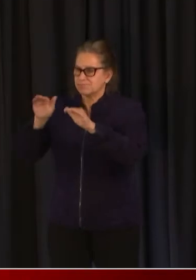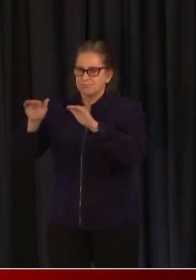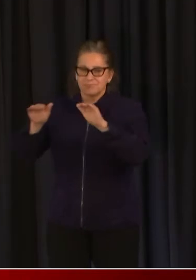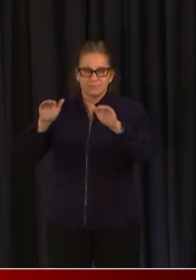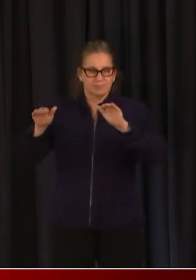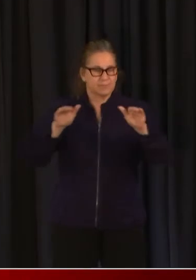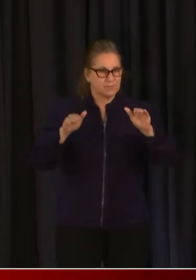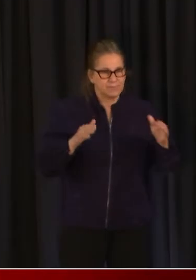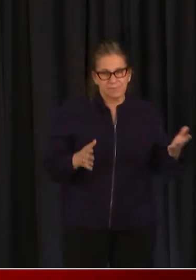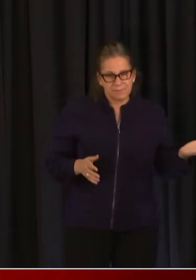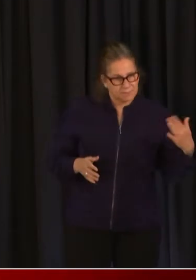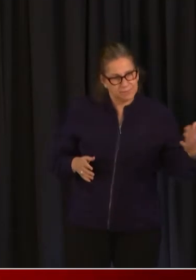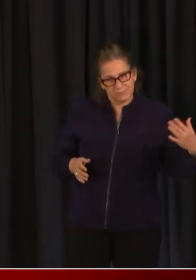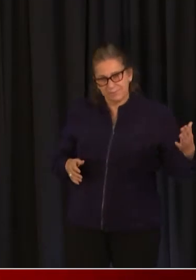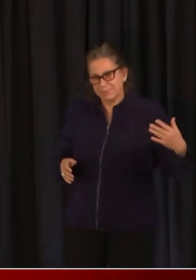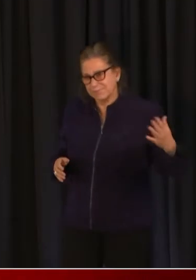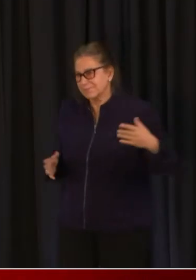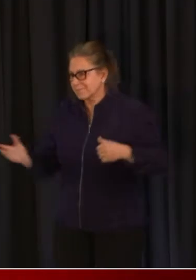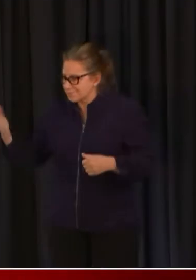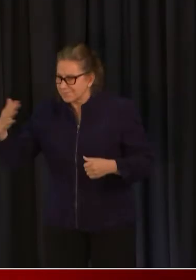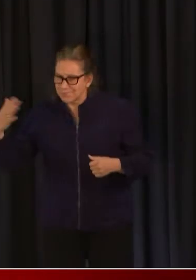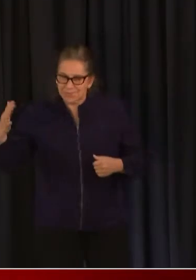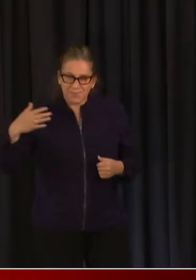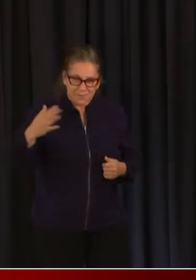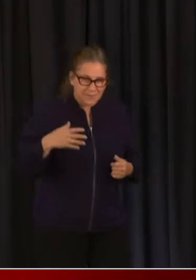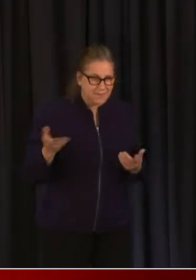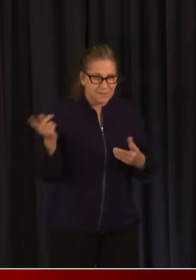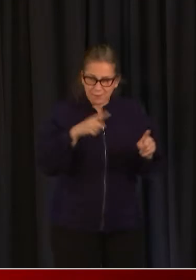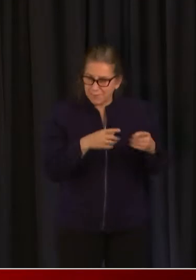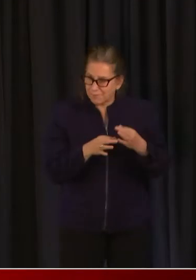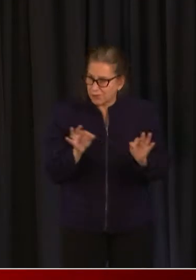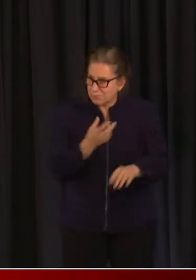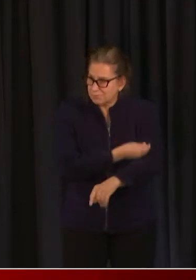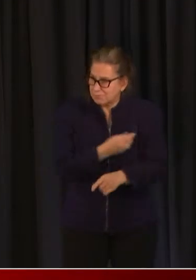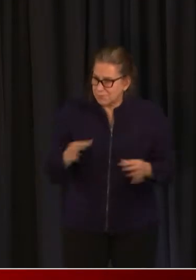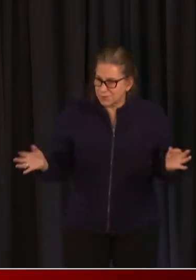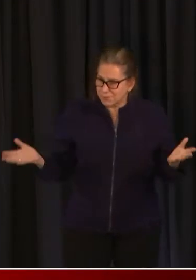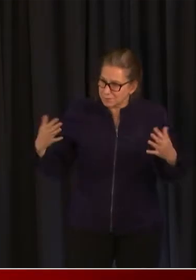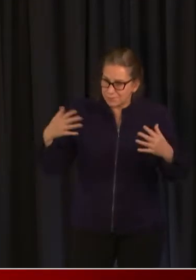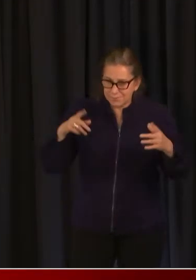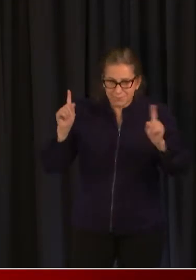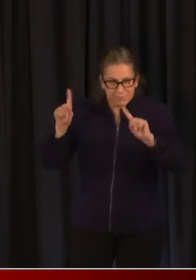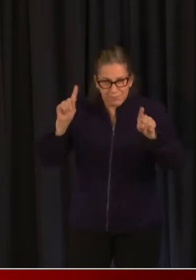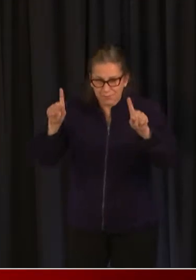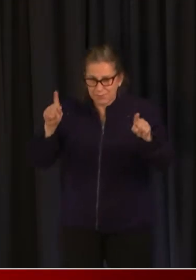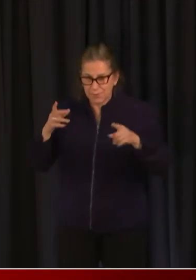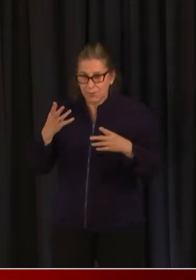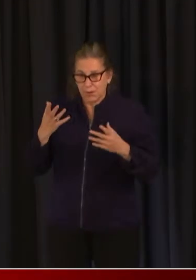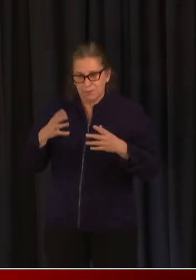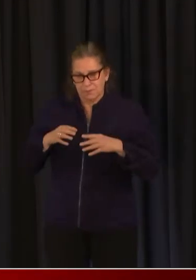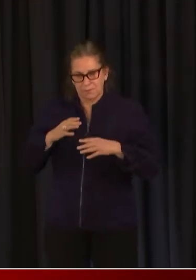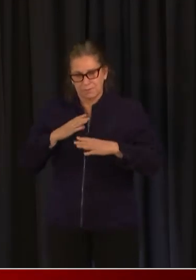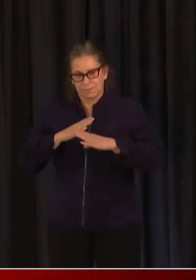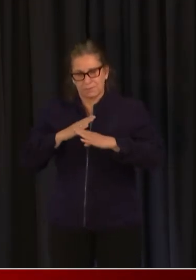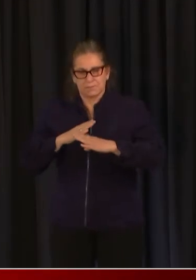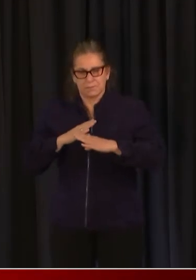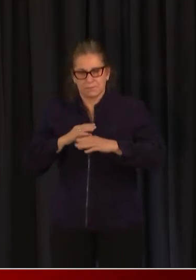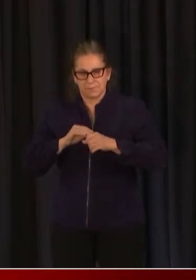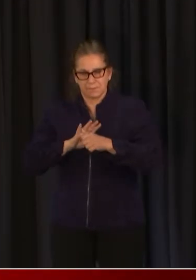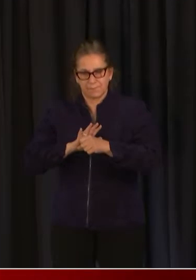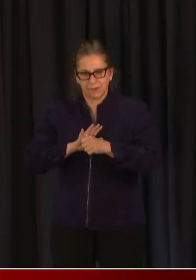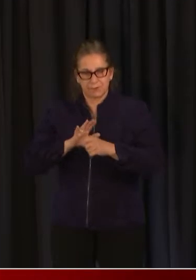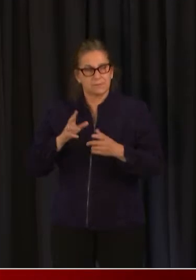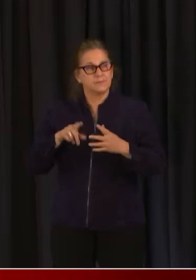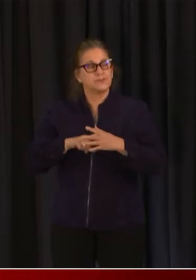encourage residents to receive their free COVID vaccine. So this will start Saturday,